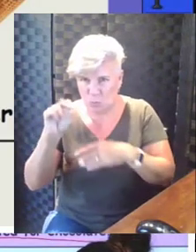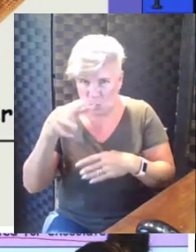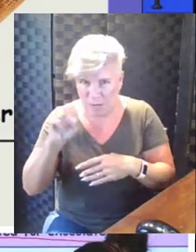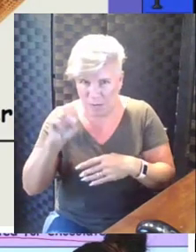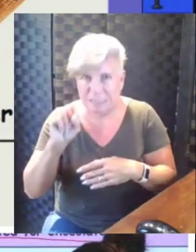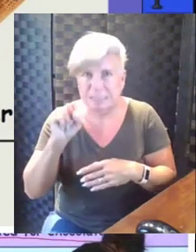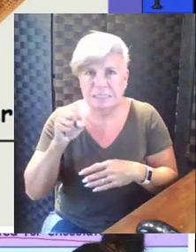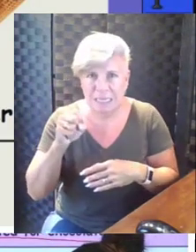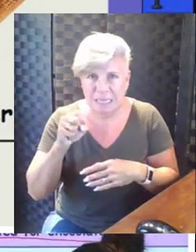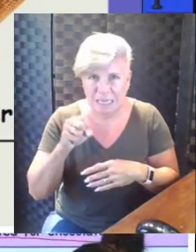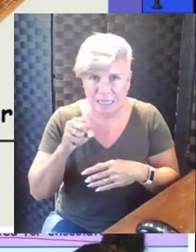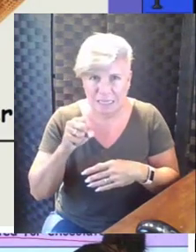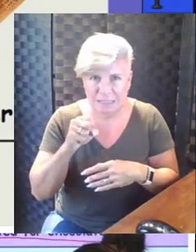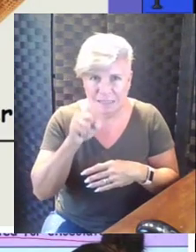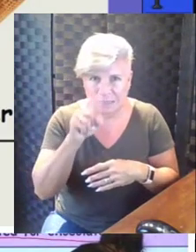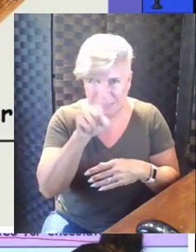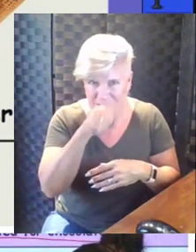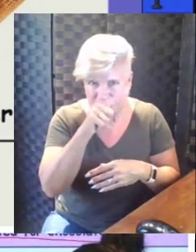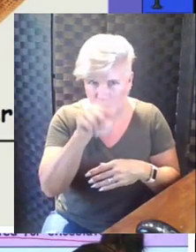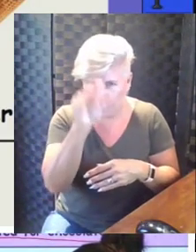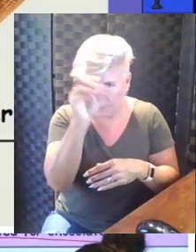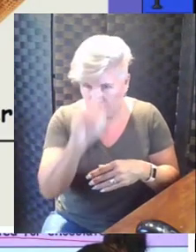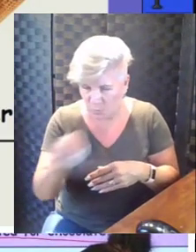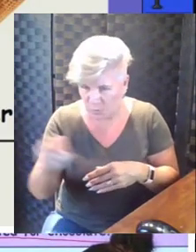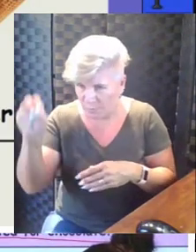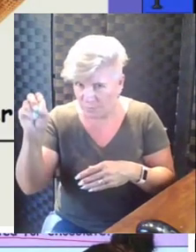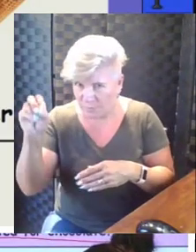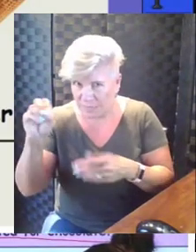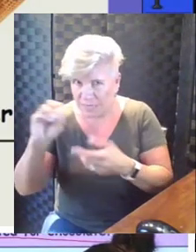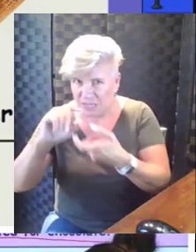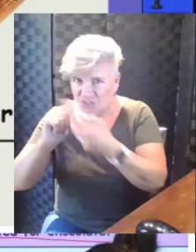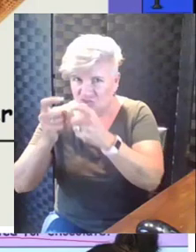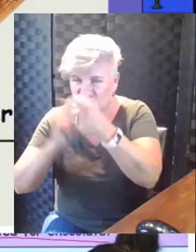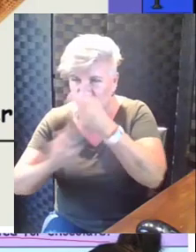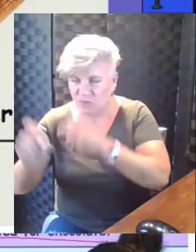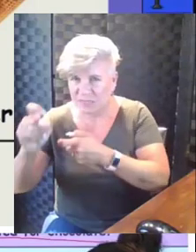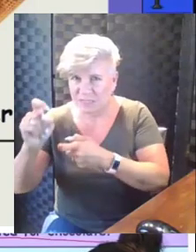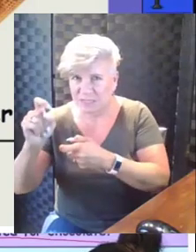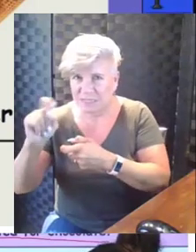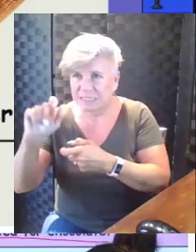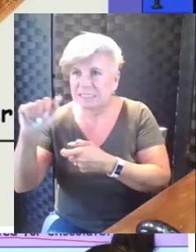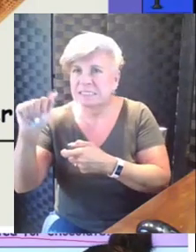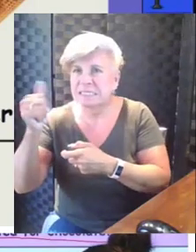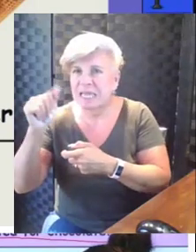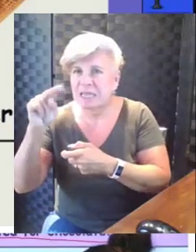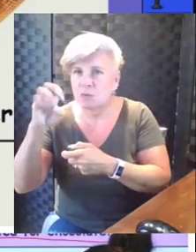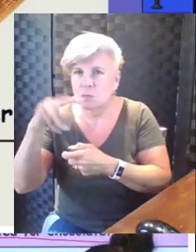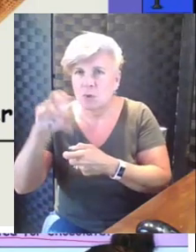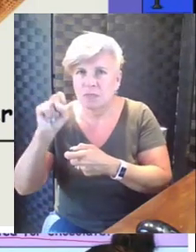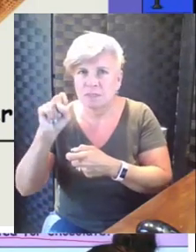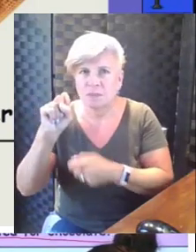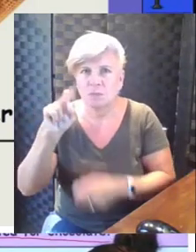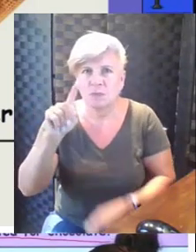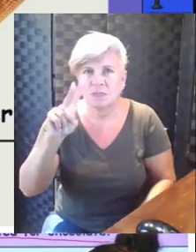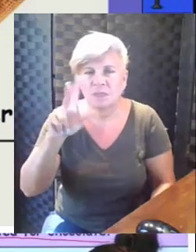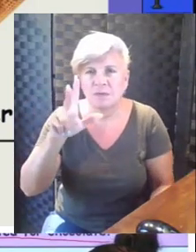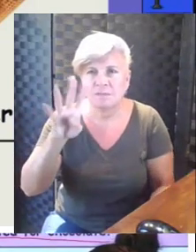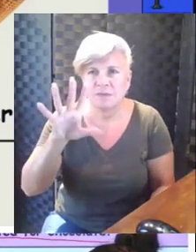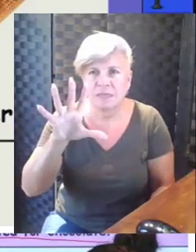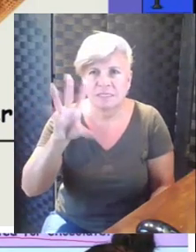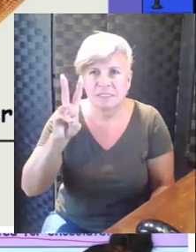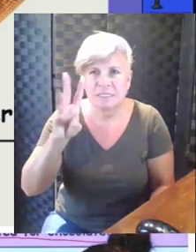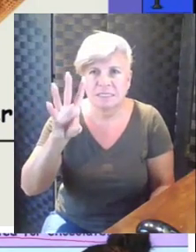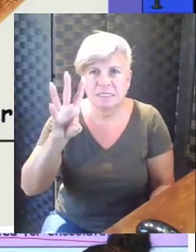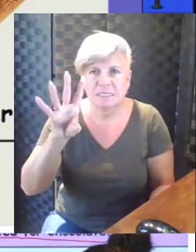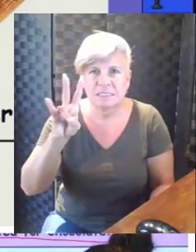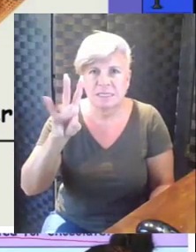Yes, we can trade this 10 and we can make it 10 ones. 1, 2, 3, 4,